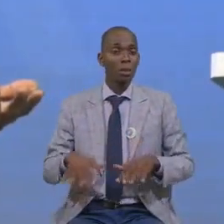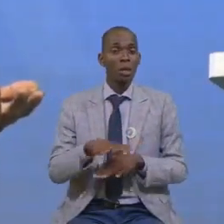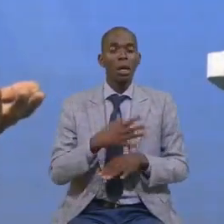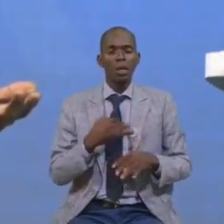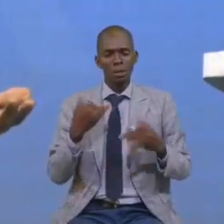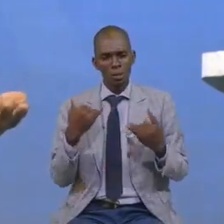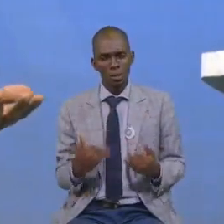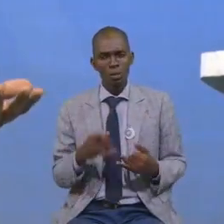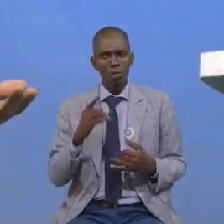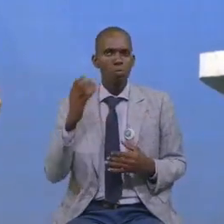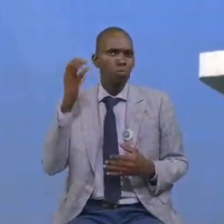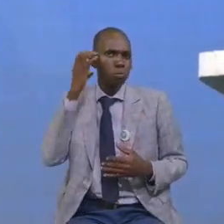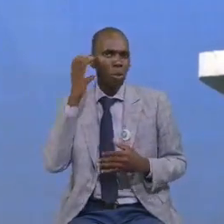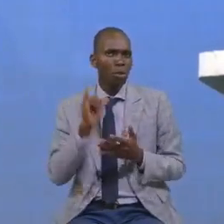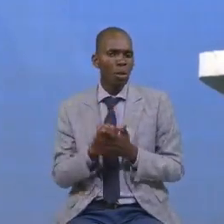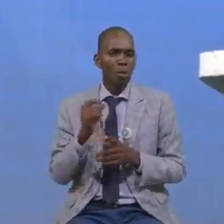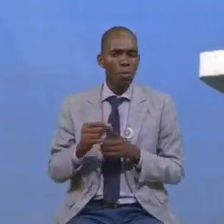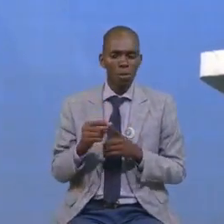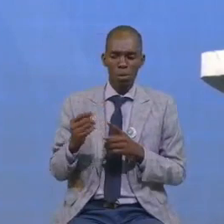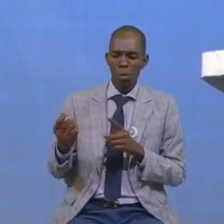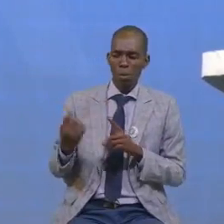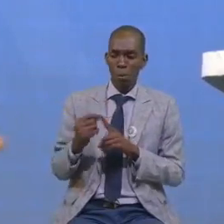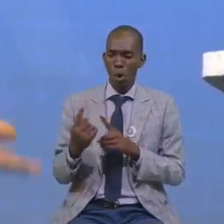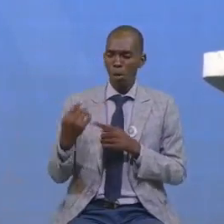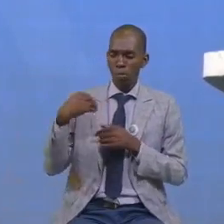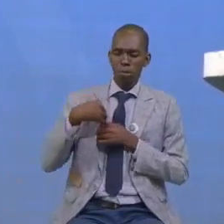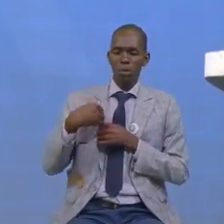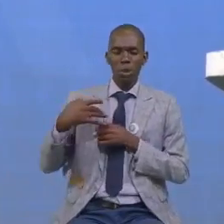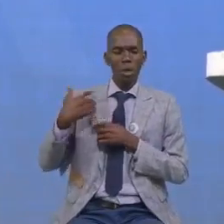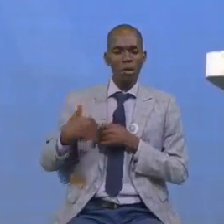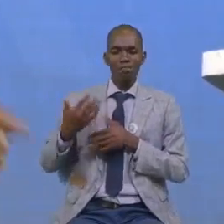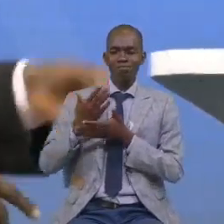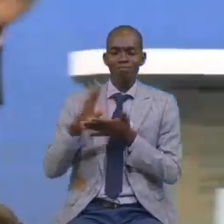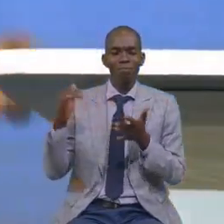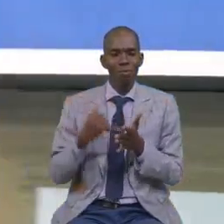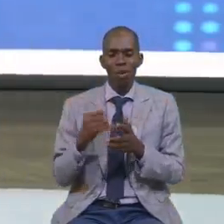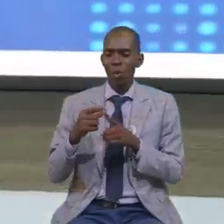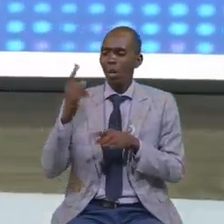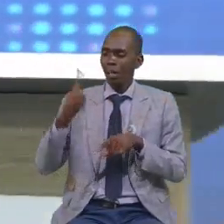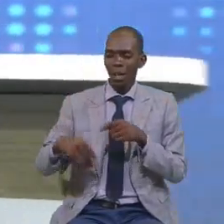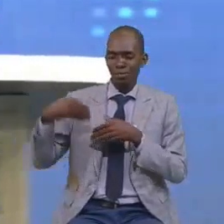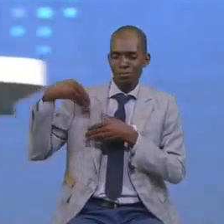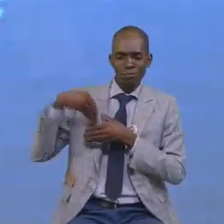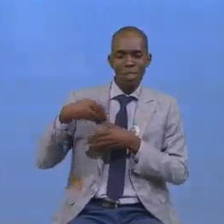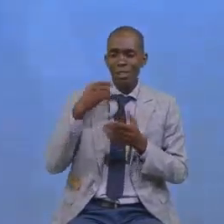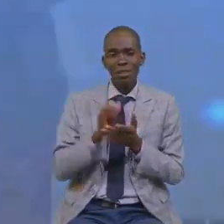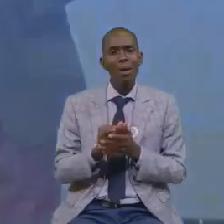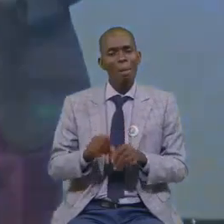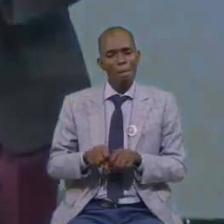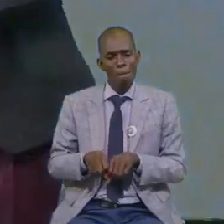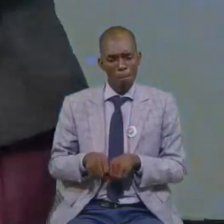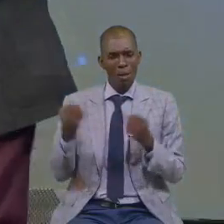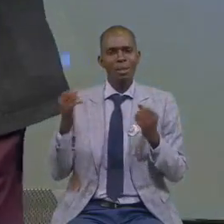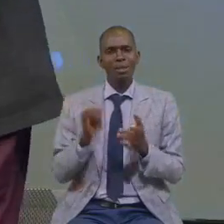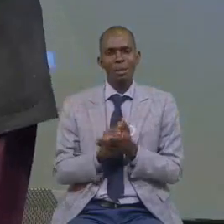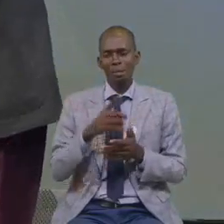the word, it bounces back. It doesn't penetrate. It says, break up,